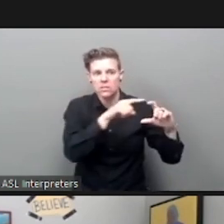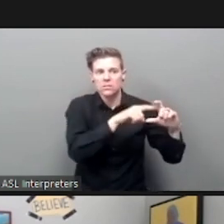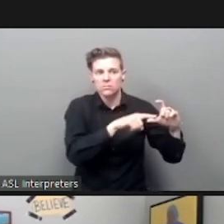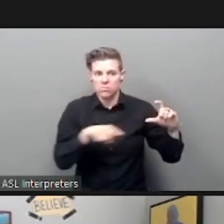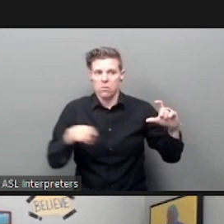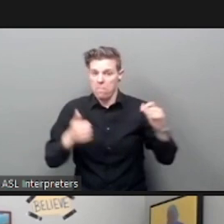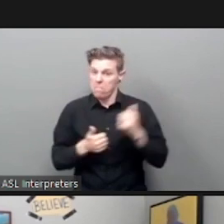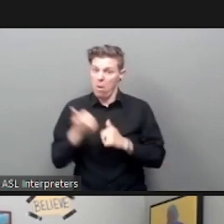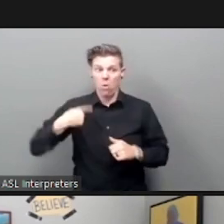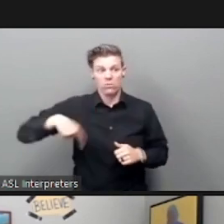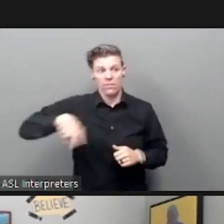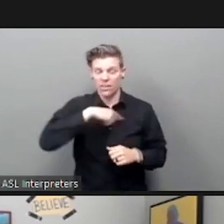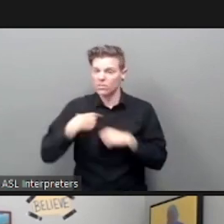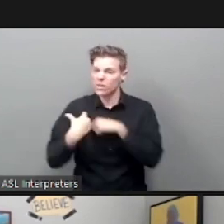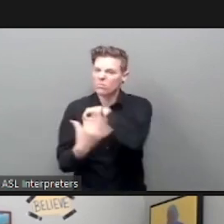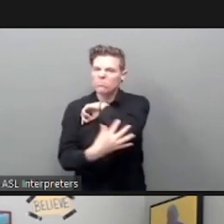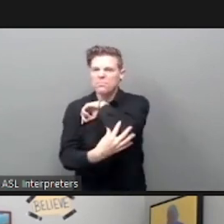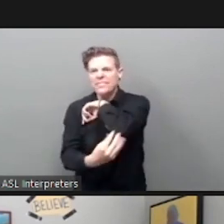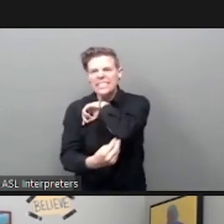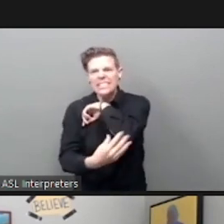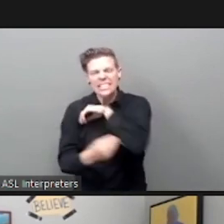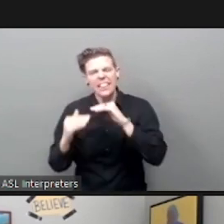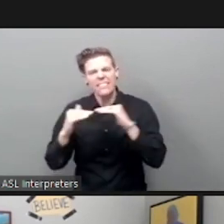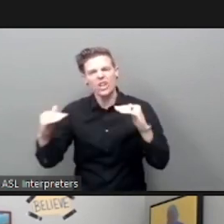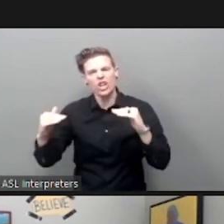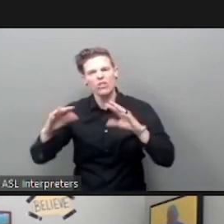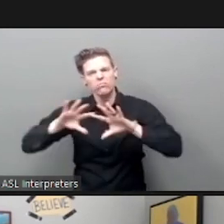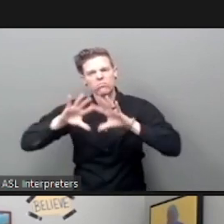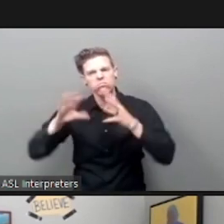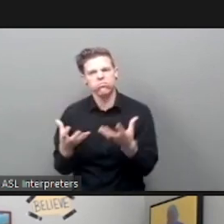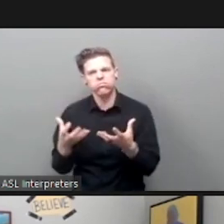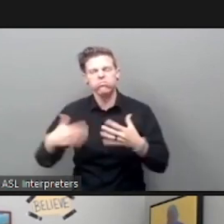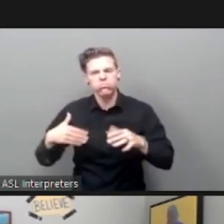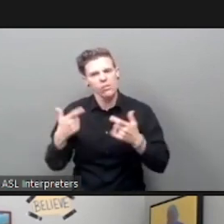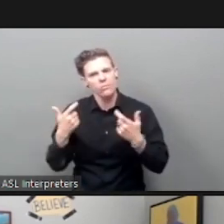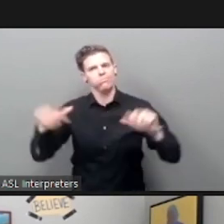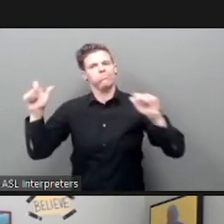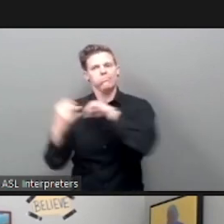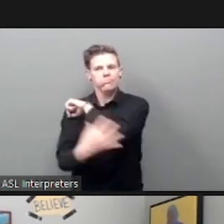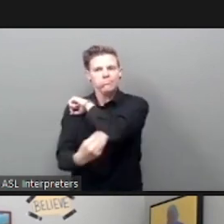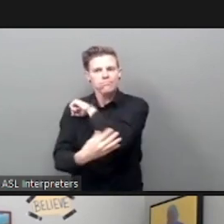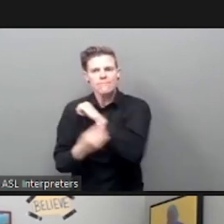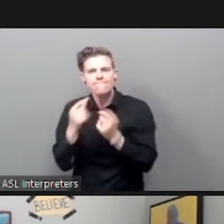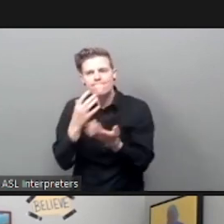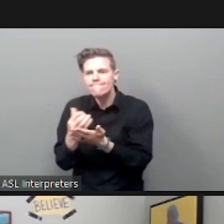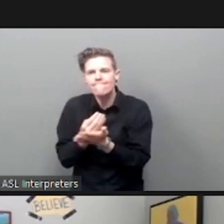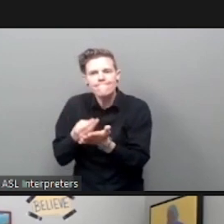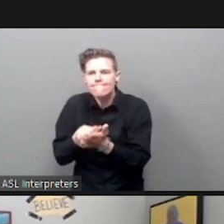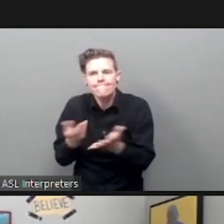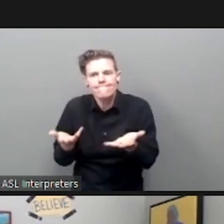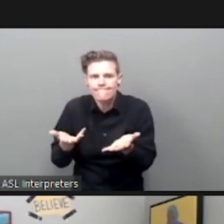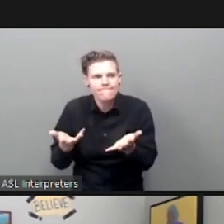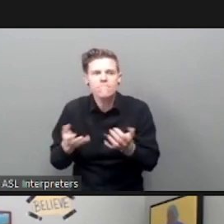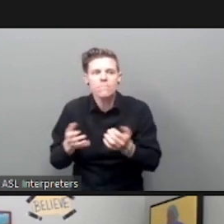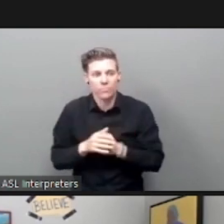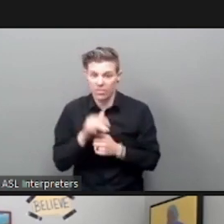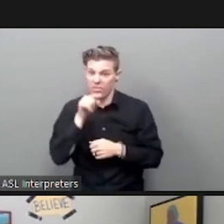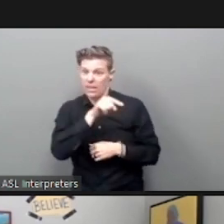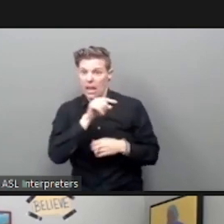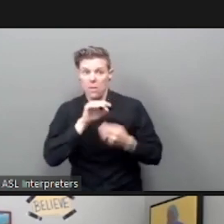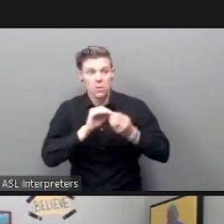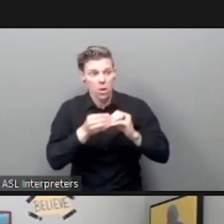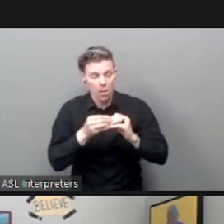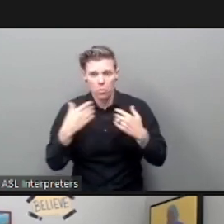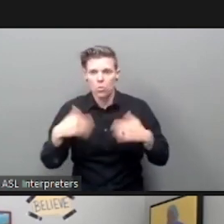where 40% or more are. And the numbers and the difference was more striking, but basically what